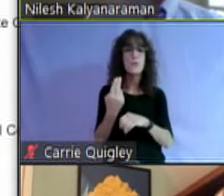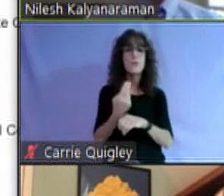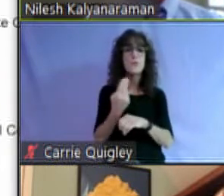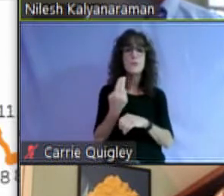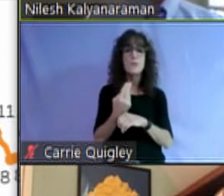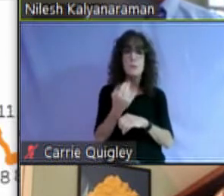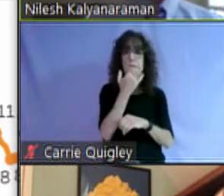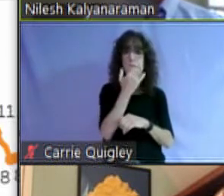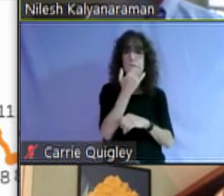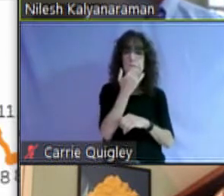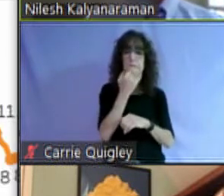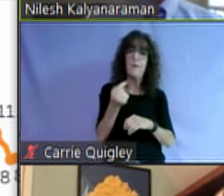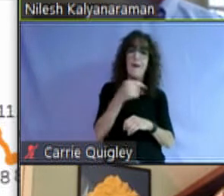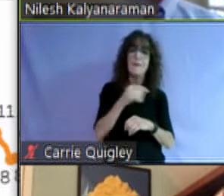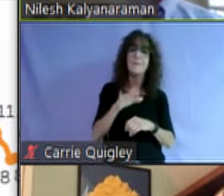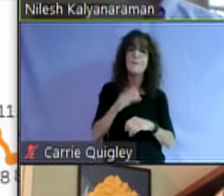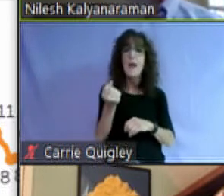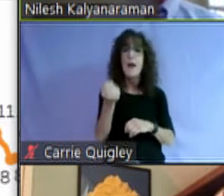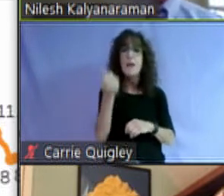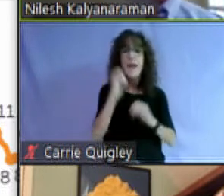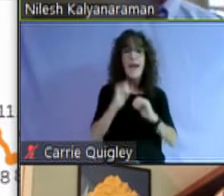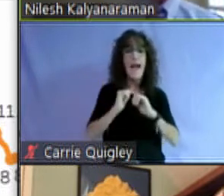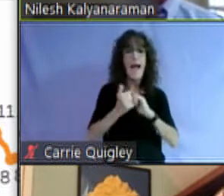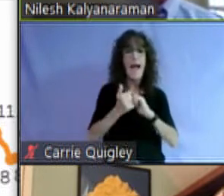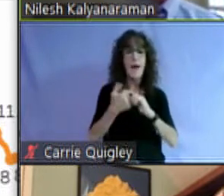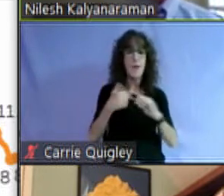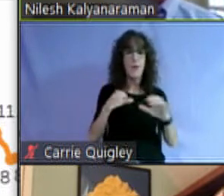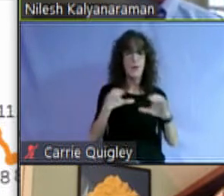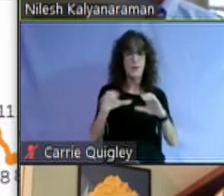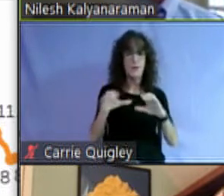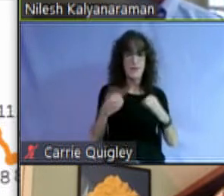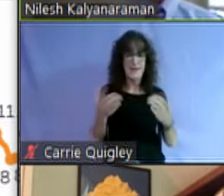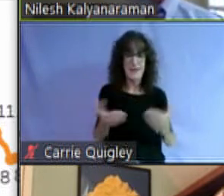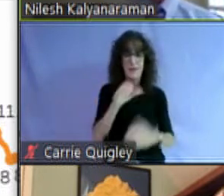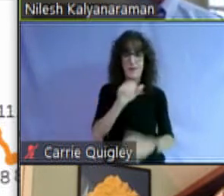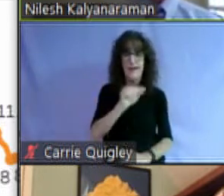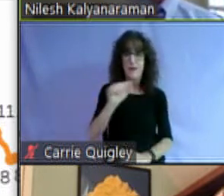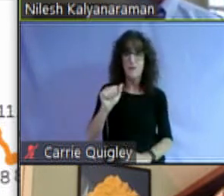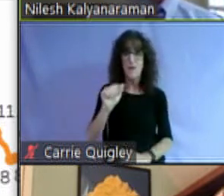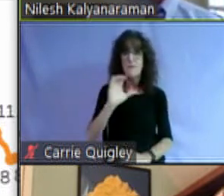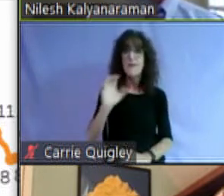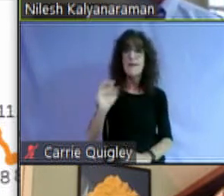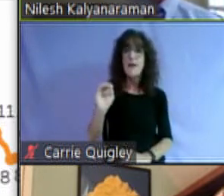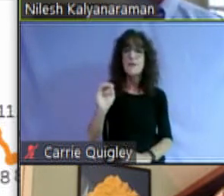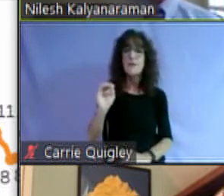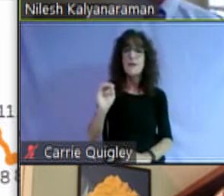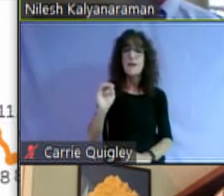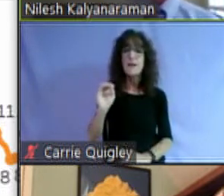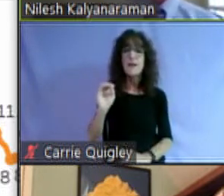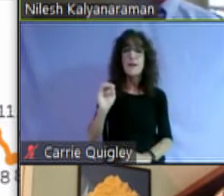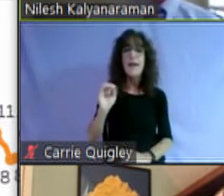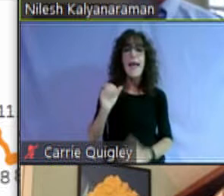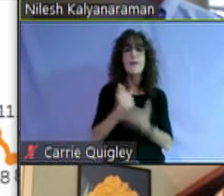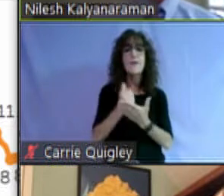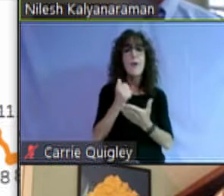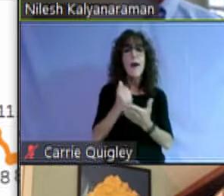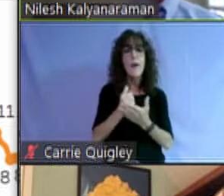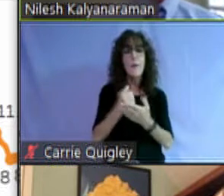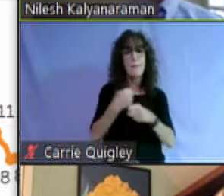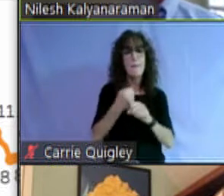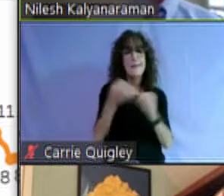sorry about that, to understand how we are doing as a county, and to help in our decision